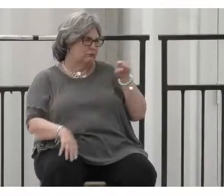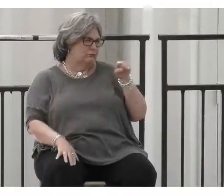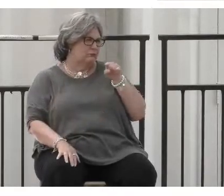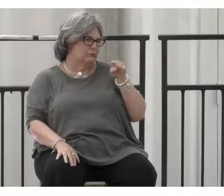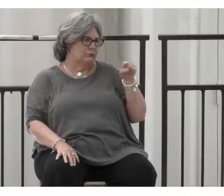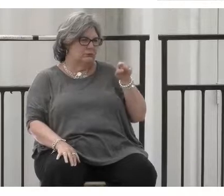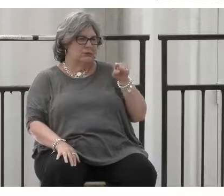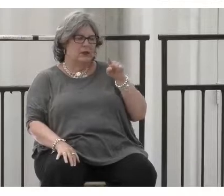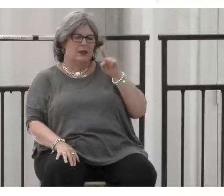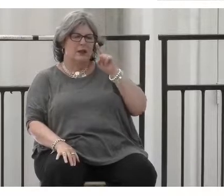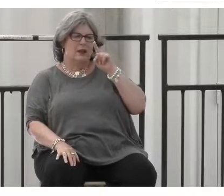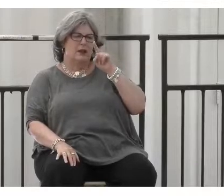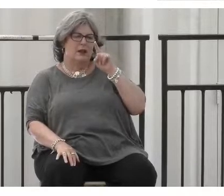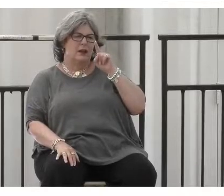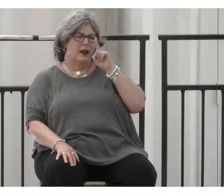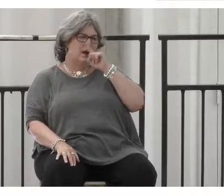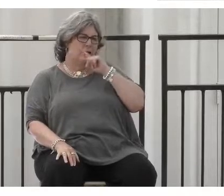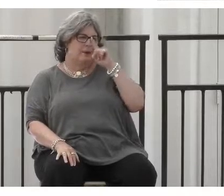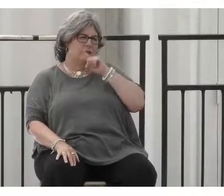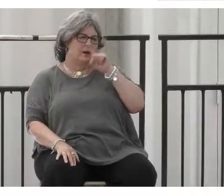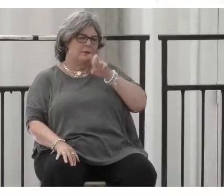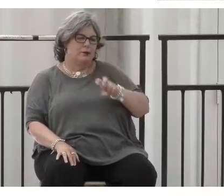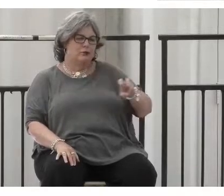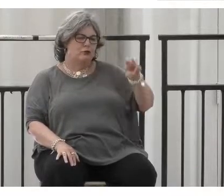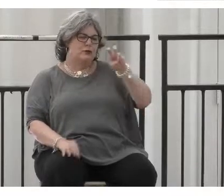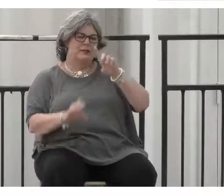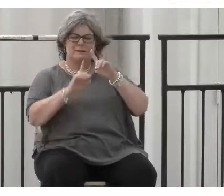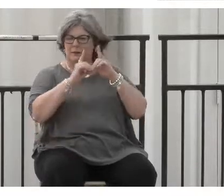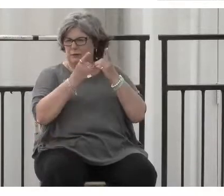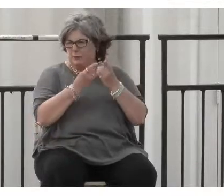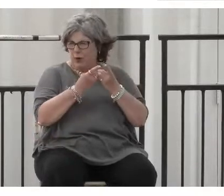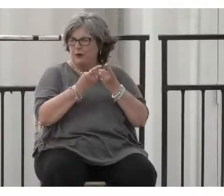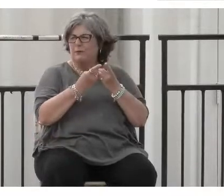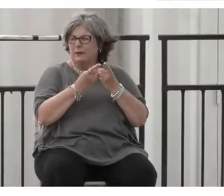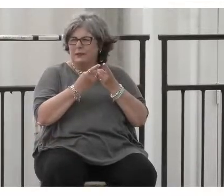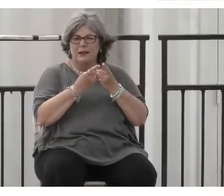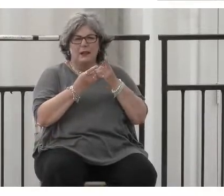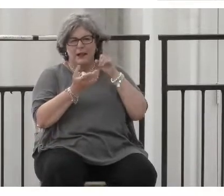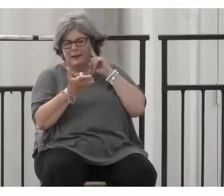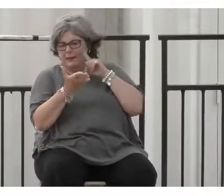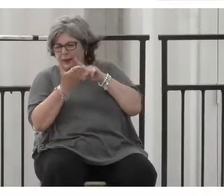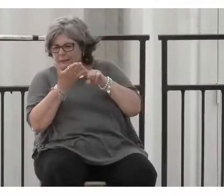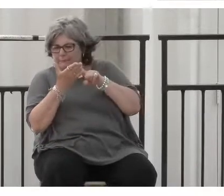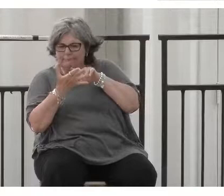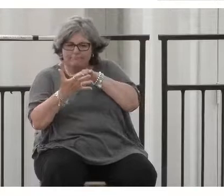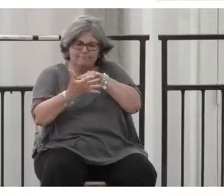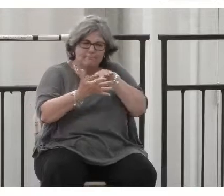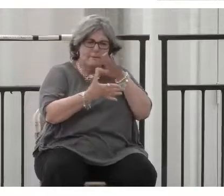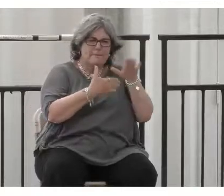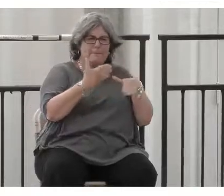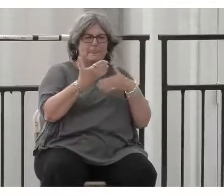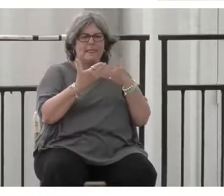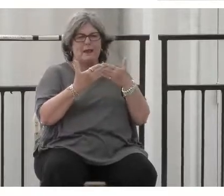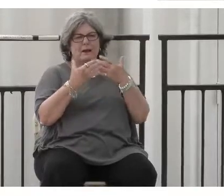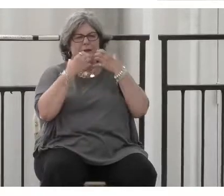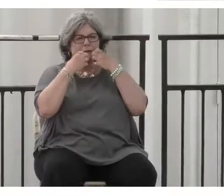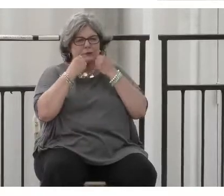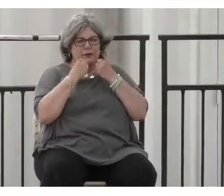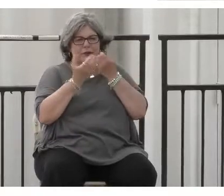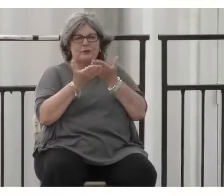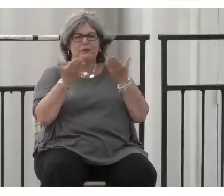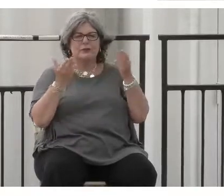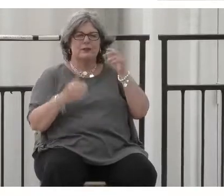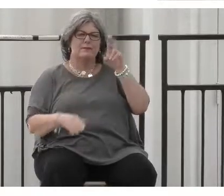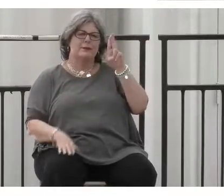stands for Abu Dhabi Tourism and Culture Department, and they looked after all the treasures, all the national